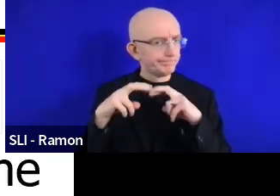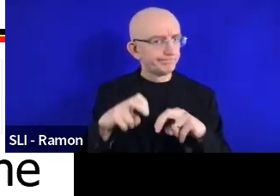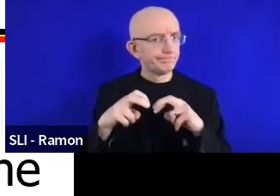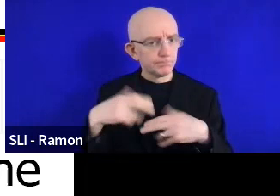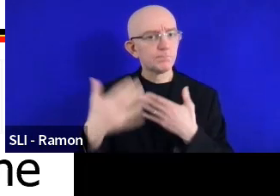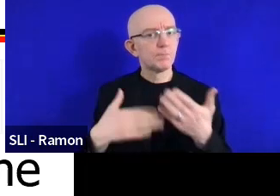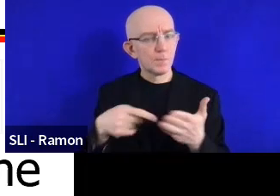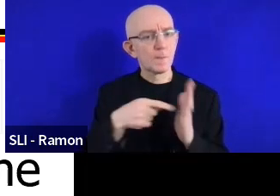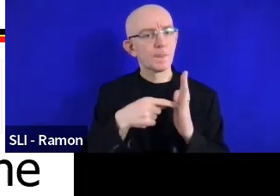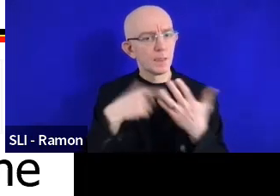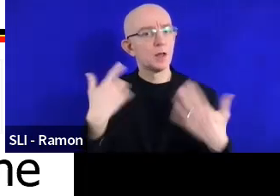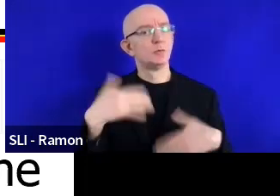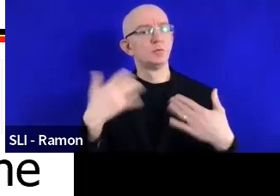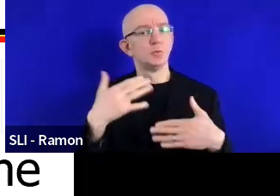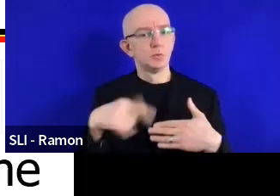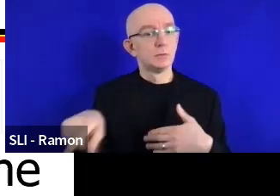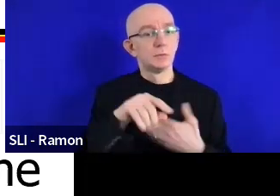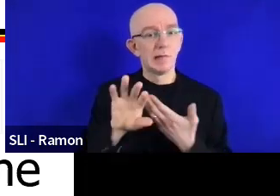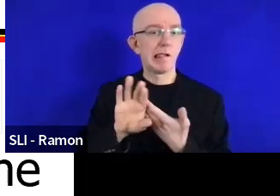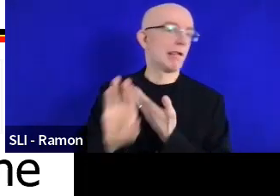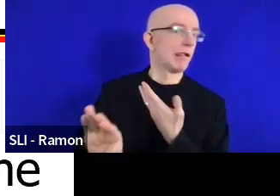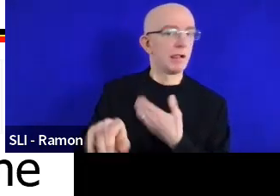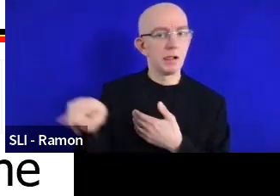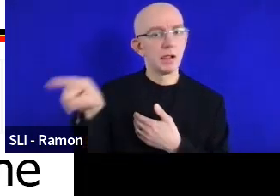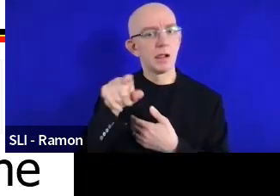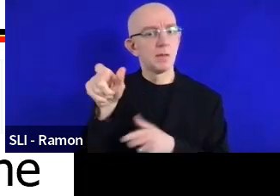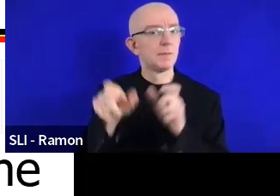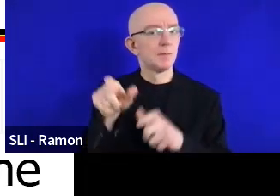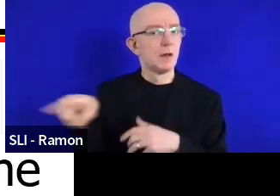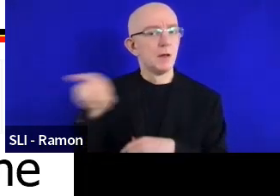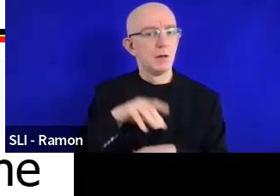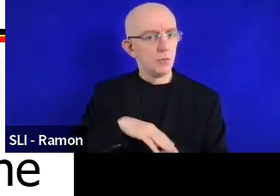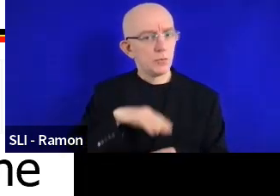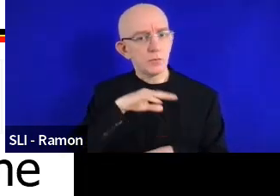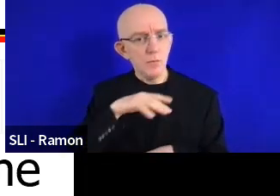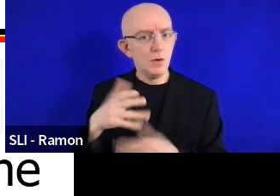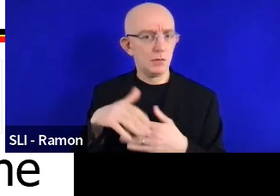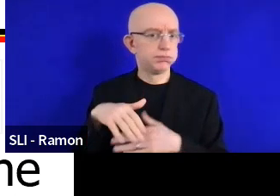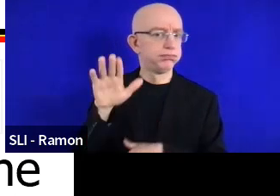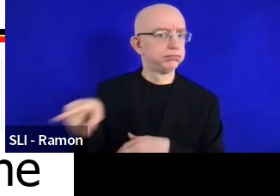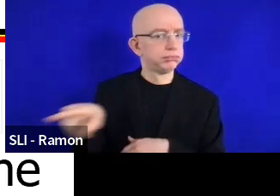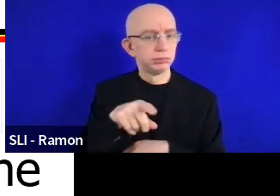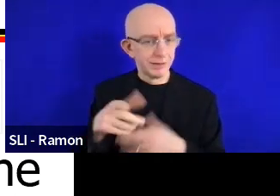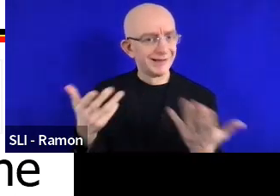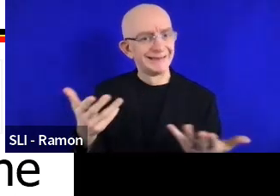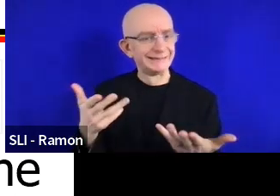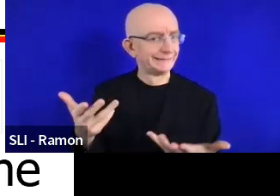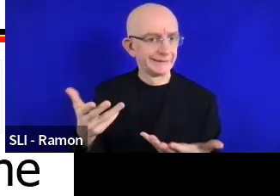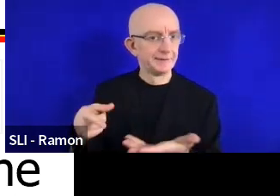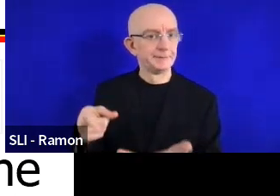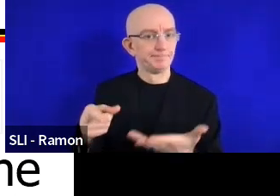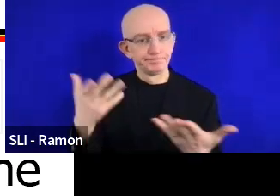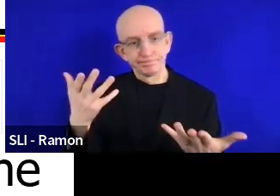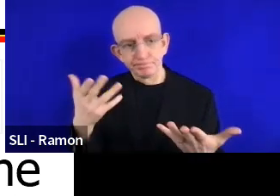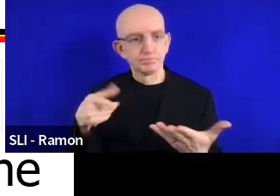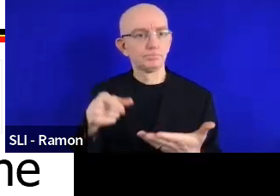older persons, and therefore the older persons were in chronic poverty, and we needed to